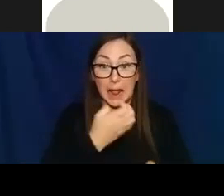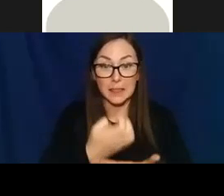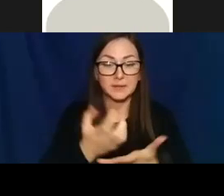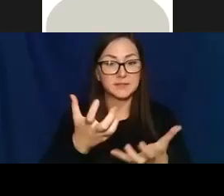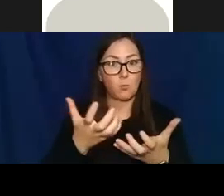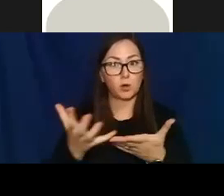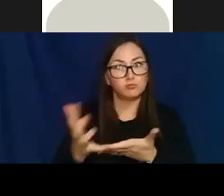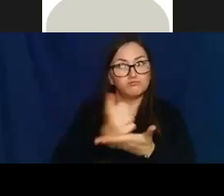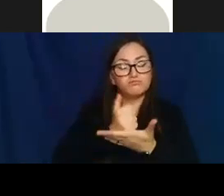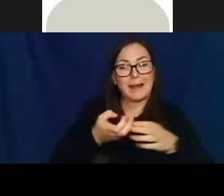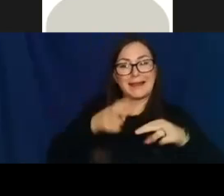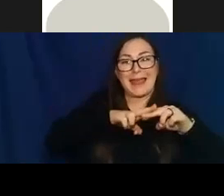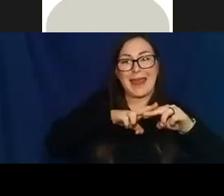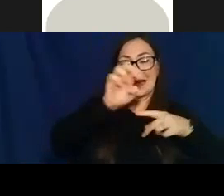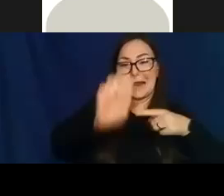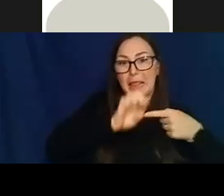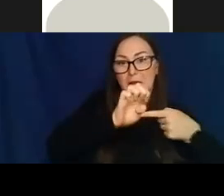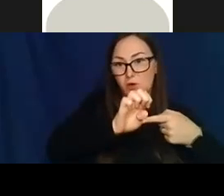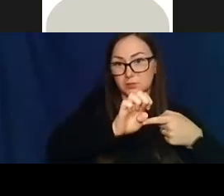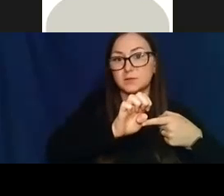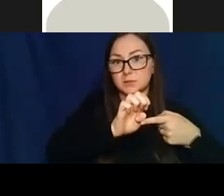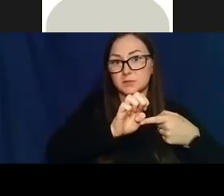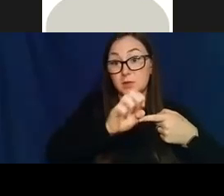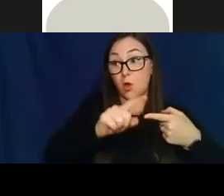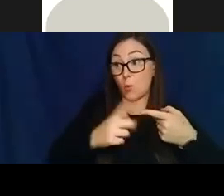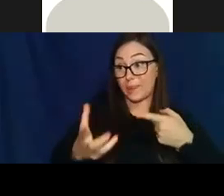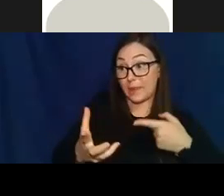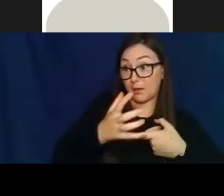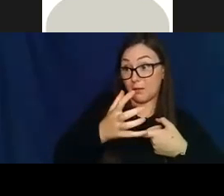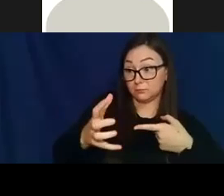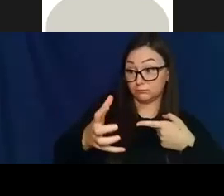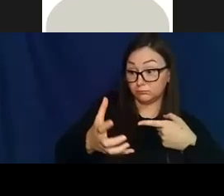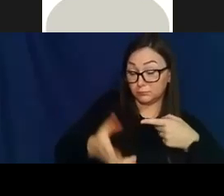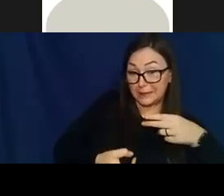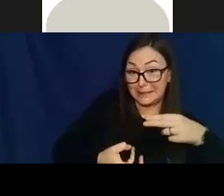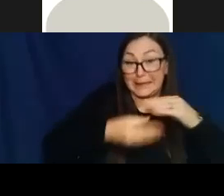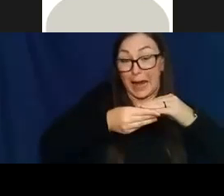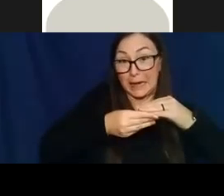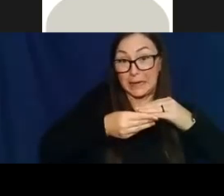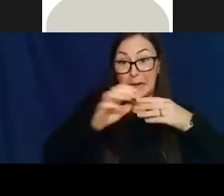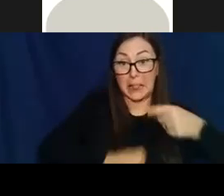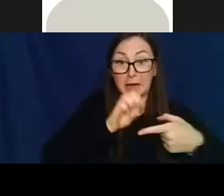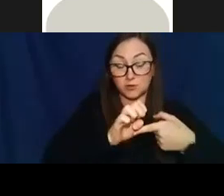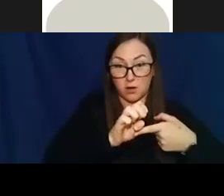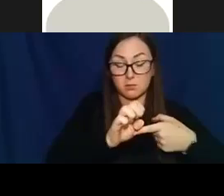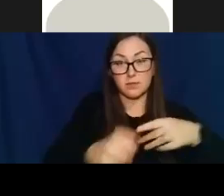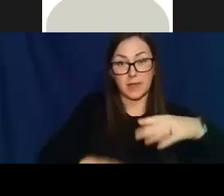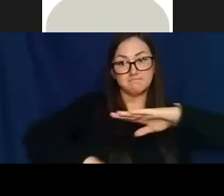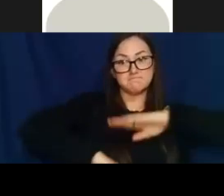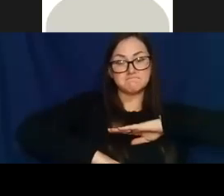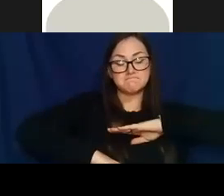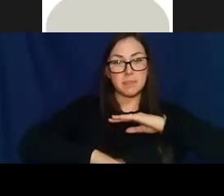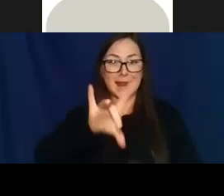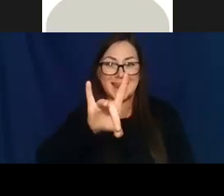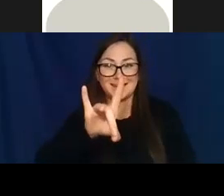And by gaining electrons, they fulfill the octet and have the electron configuration now of